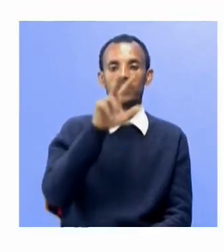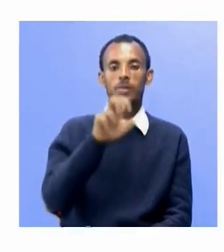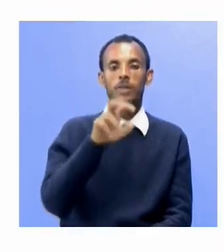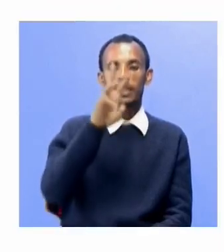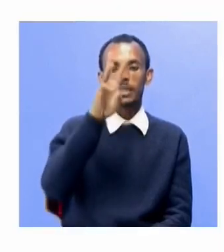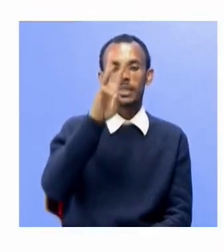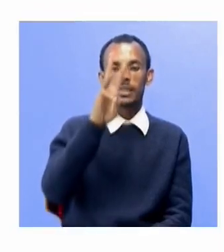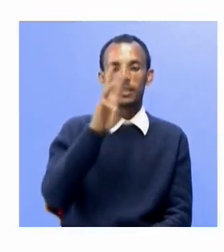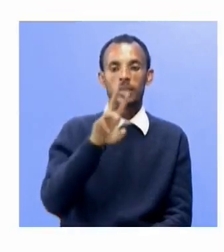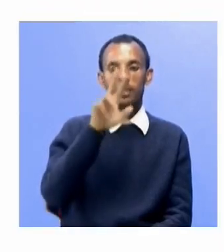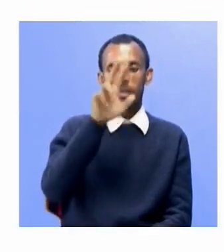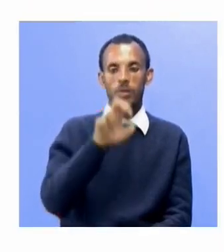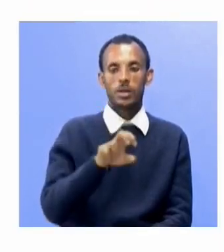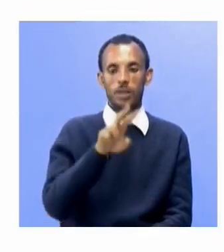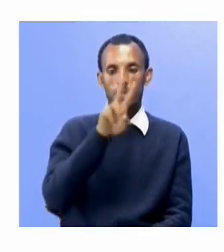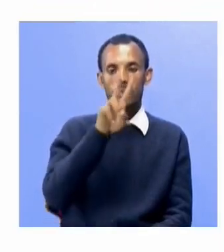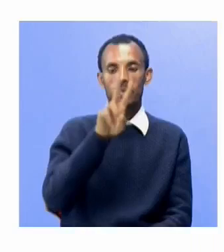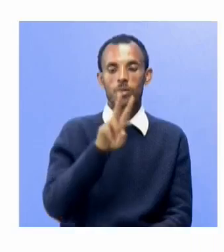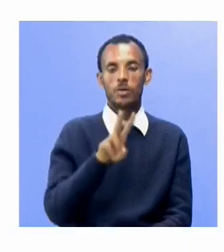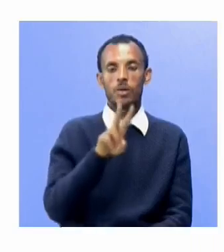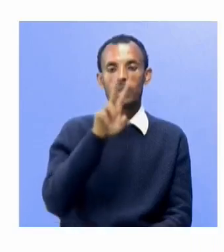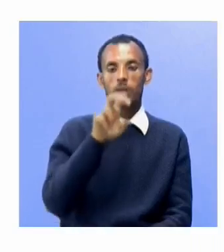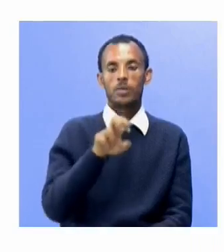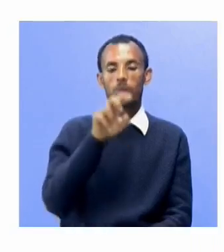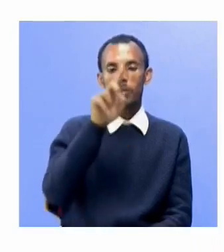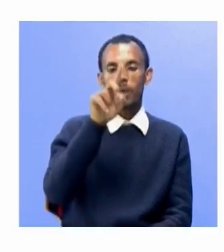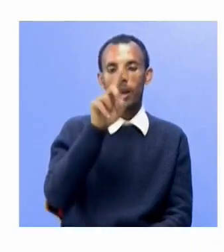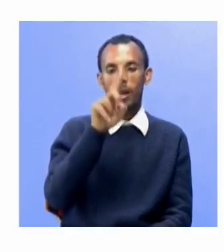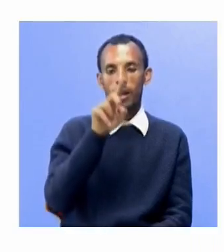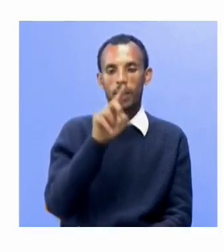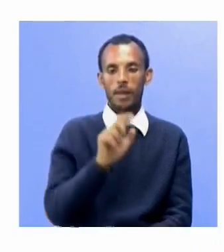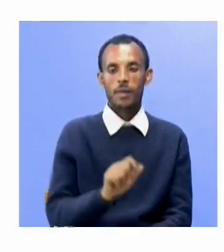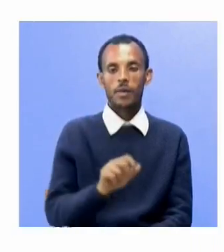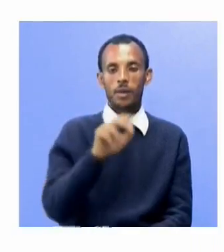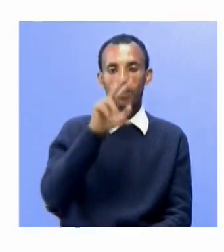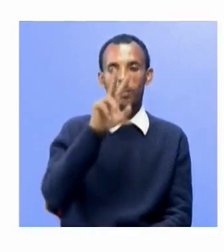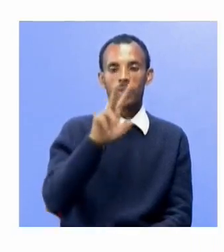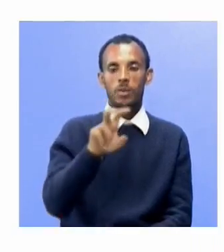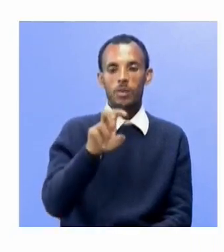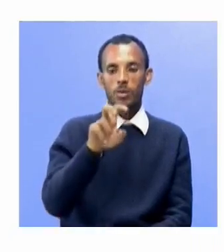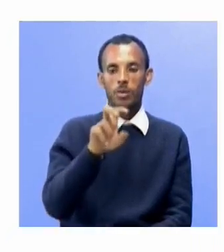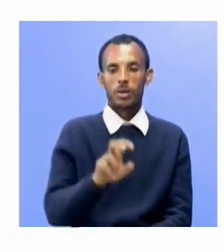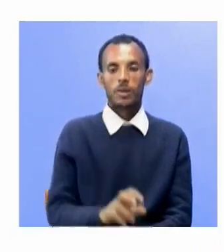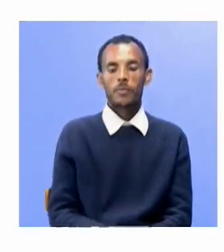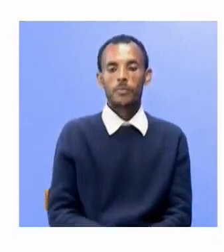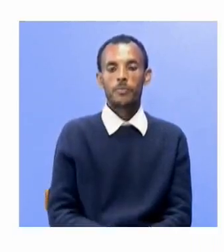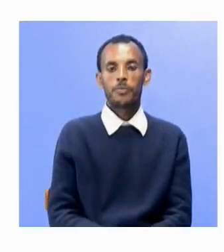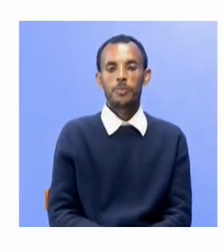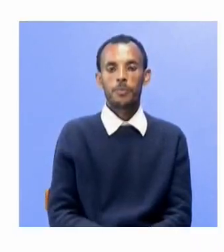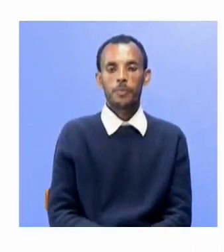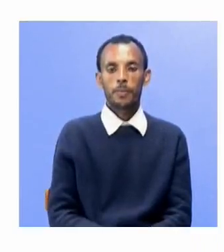26, 22, 21, 20,